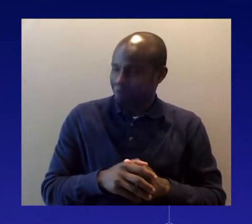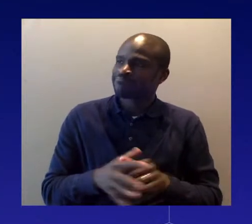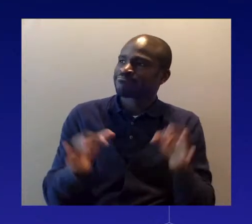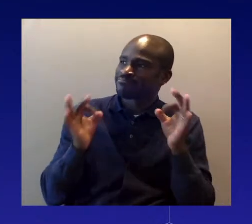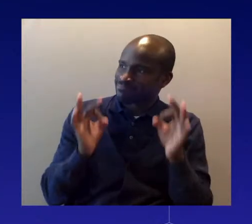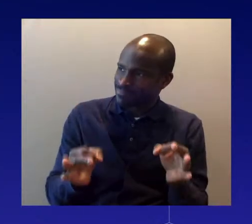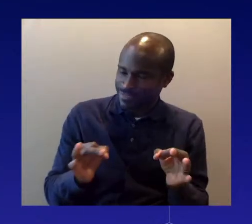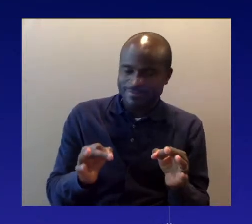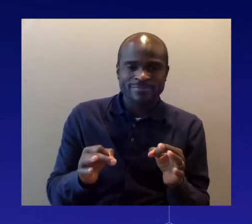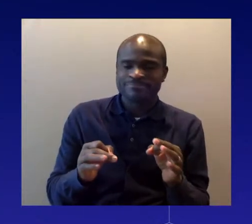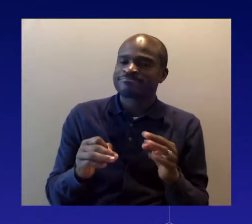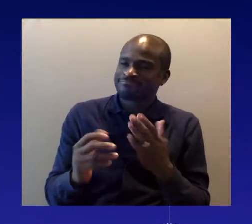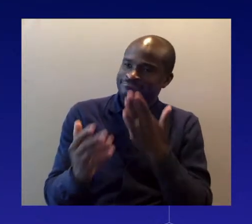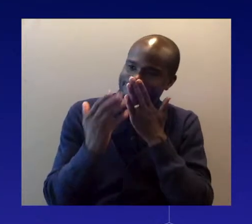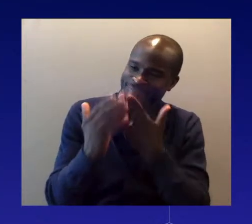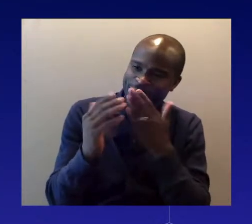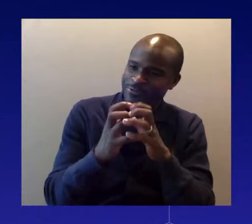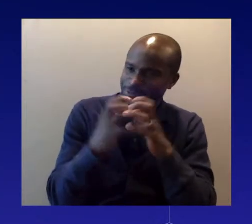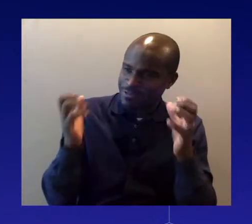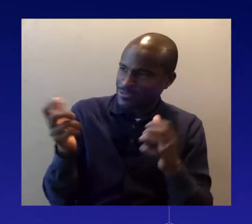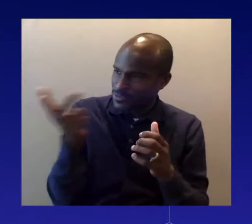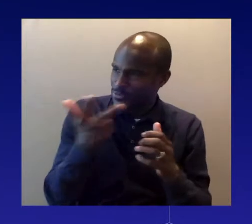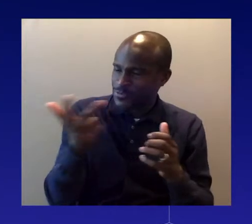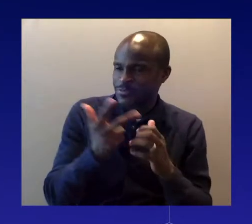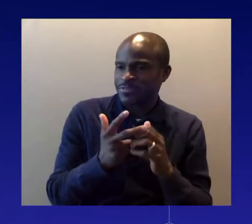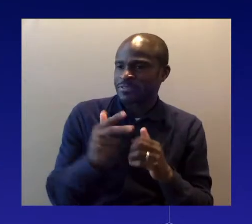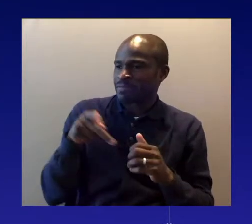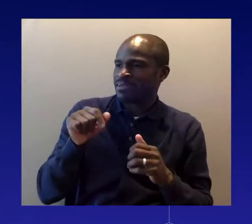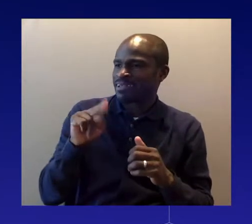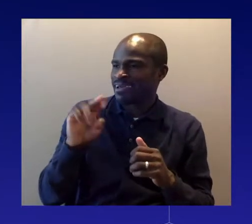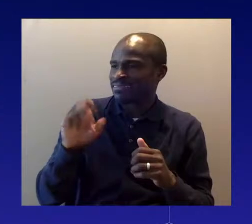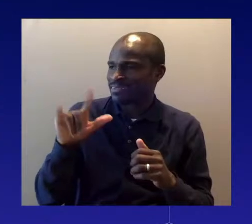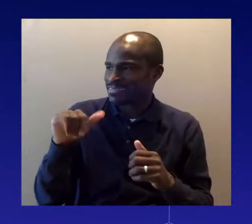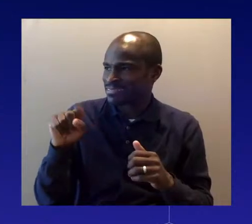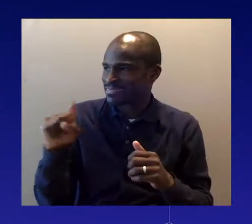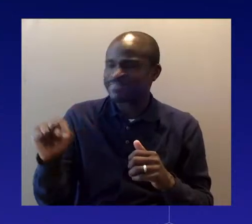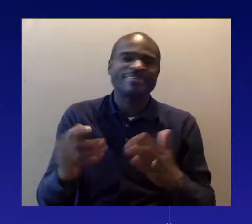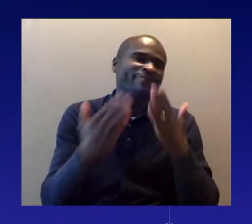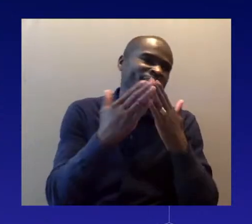you. I want to thank our panelists for joining us today, and thank you all for coming.